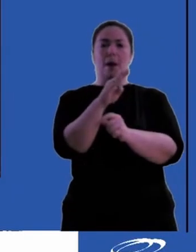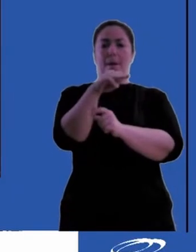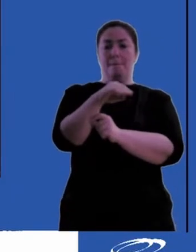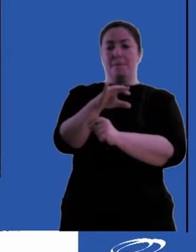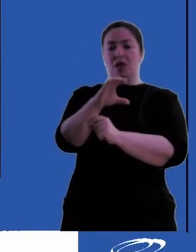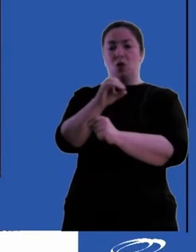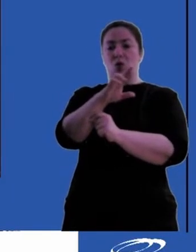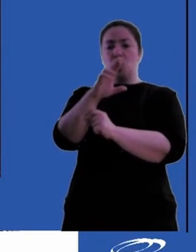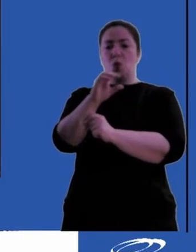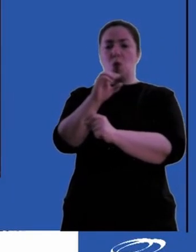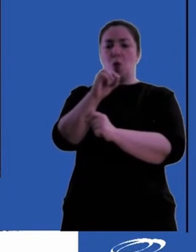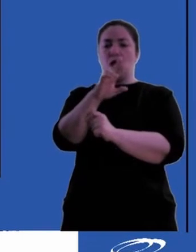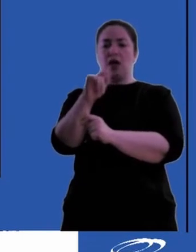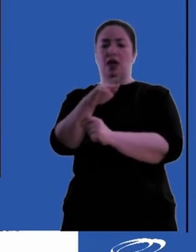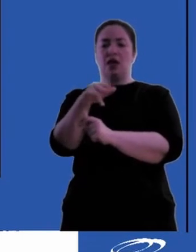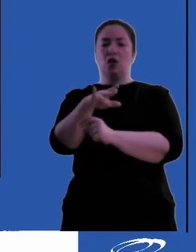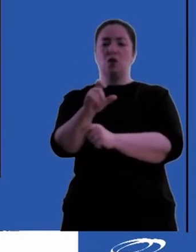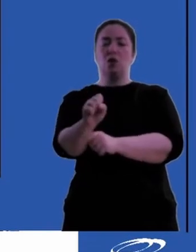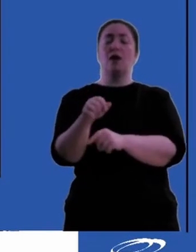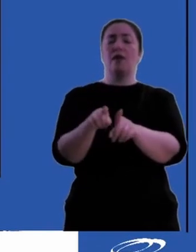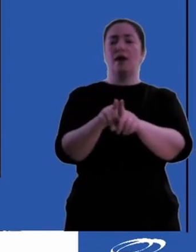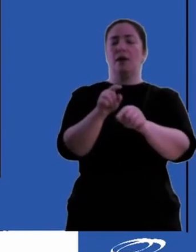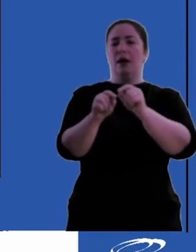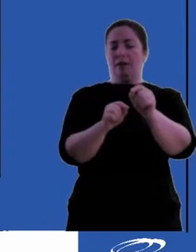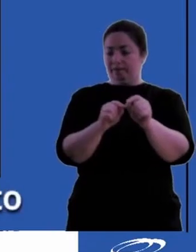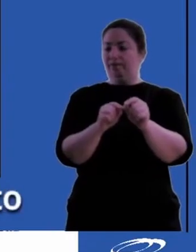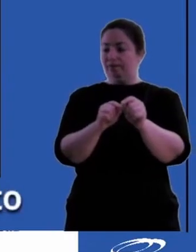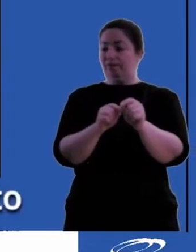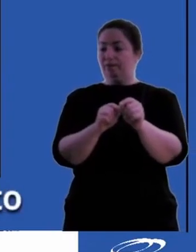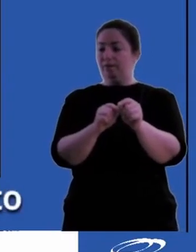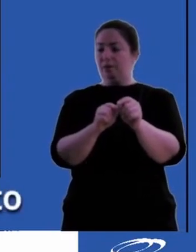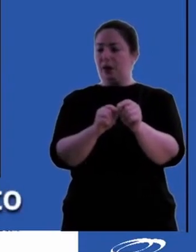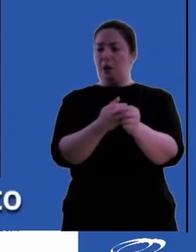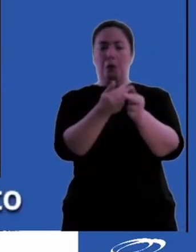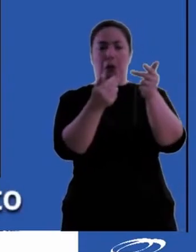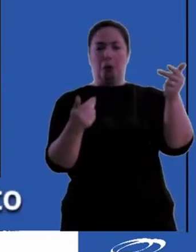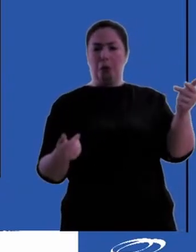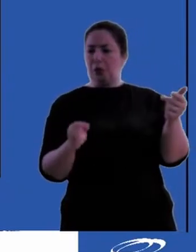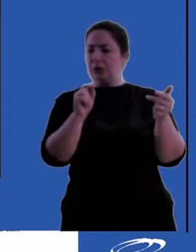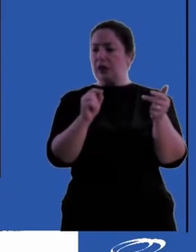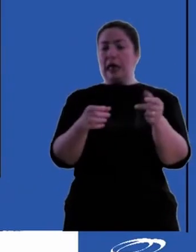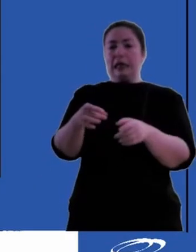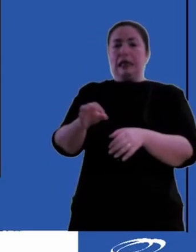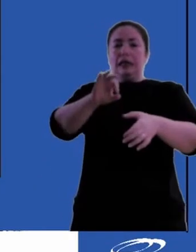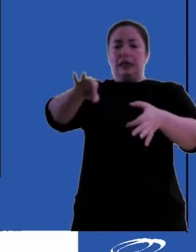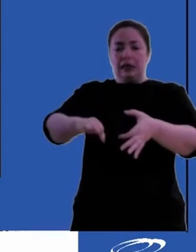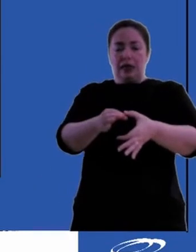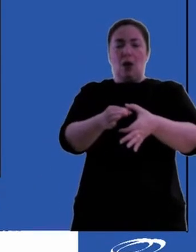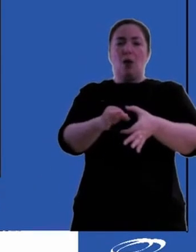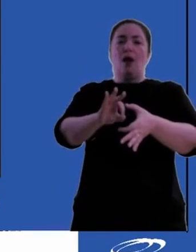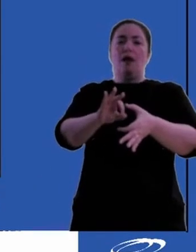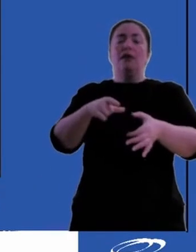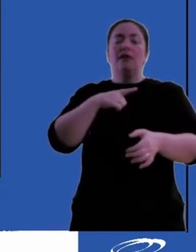grow slowly. They elaborate an extracellular polymeric matrix. They're also very resistant to many of the antibiotics that we use